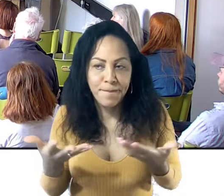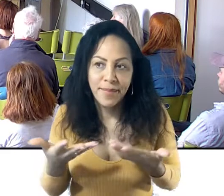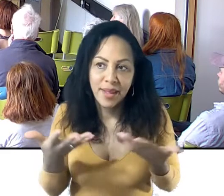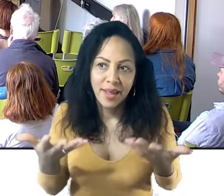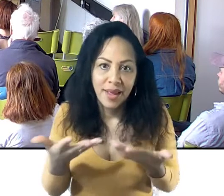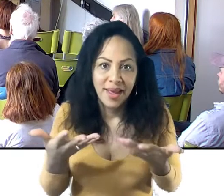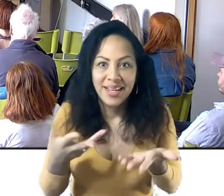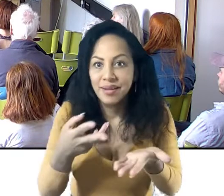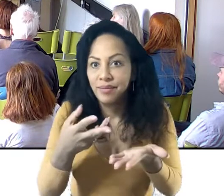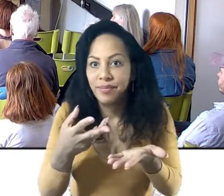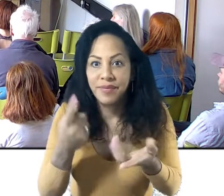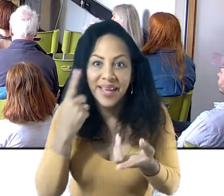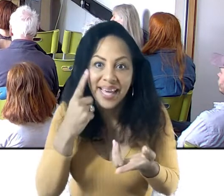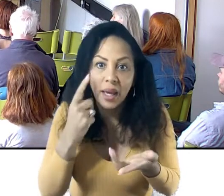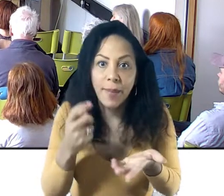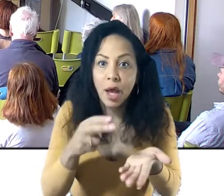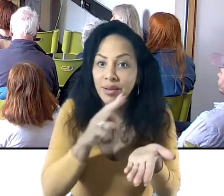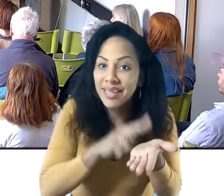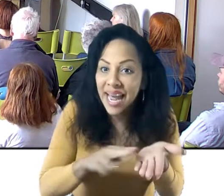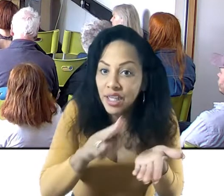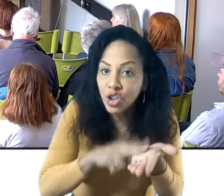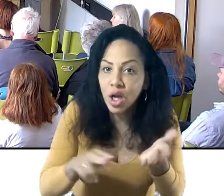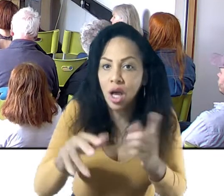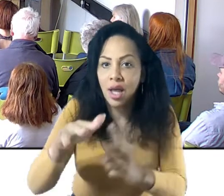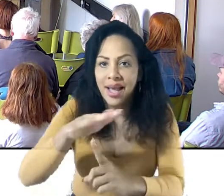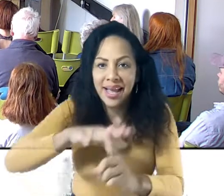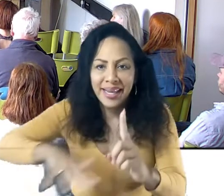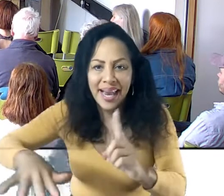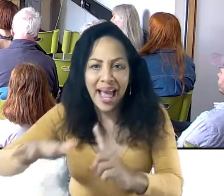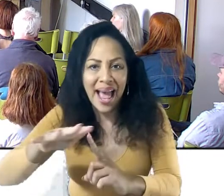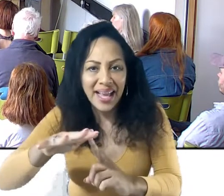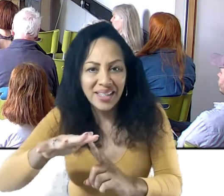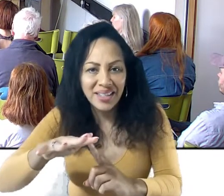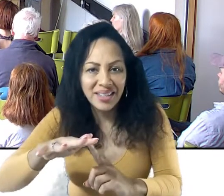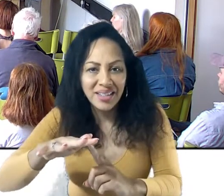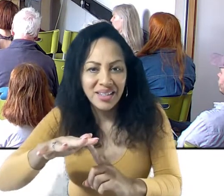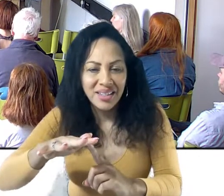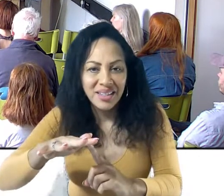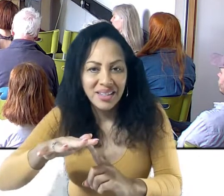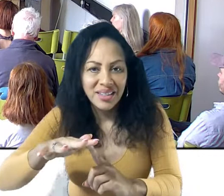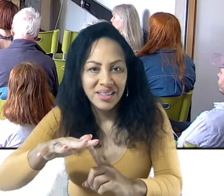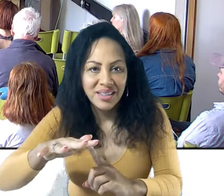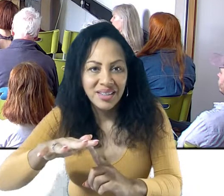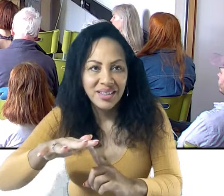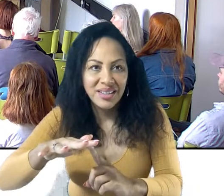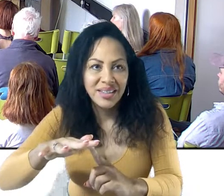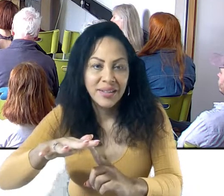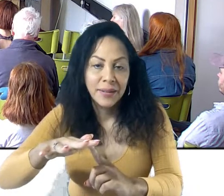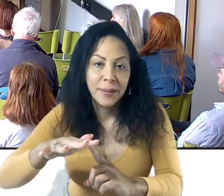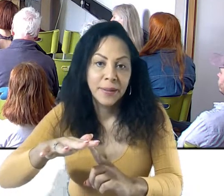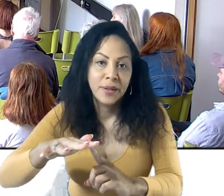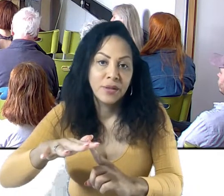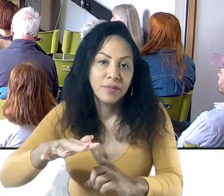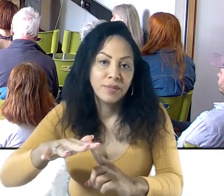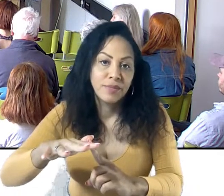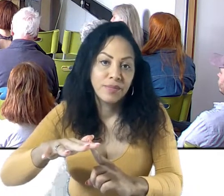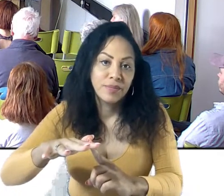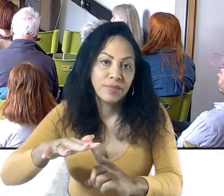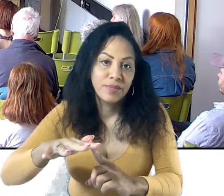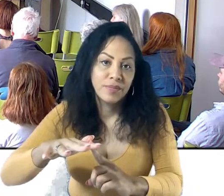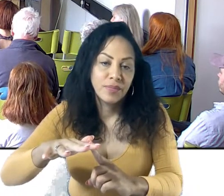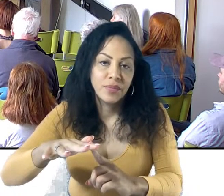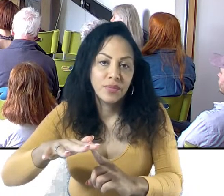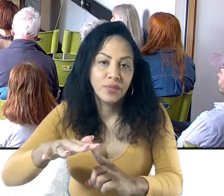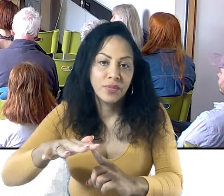nature, and therefore living in a more regenerative,